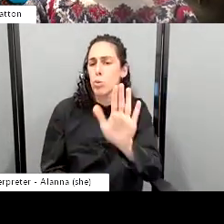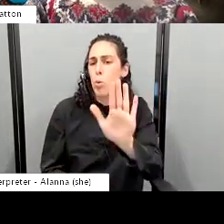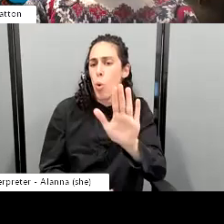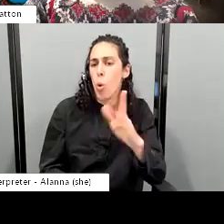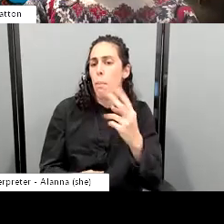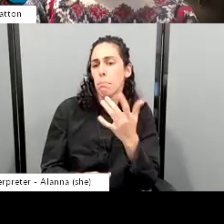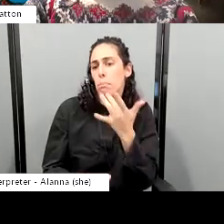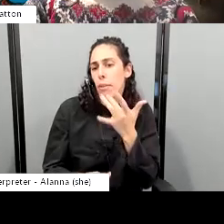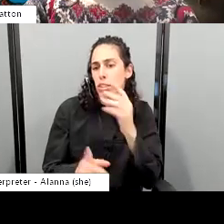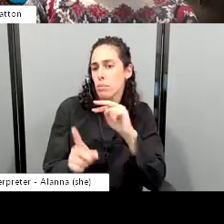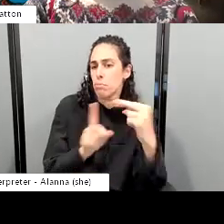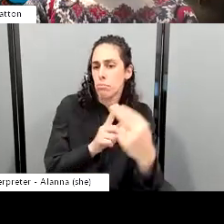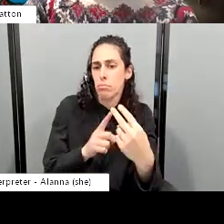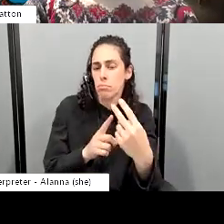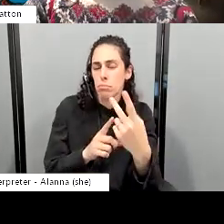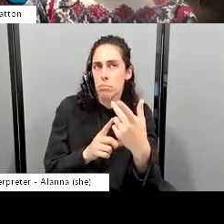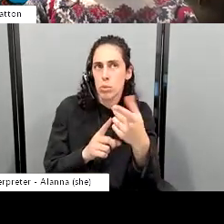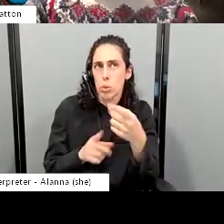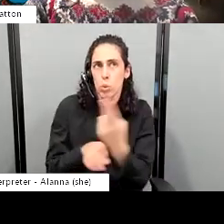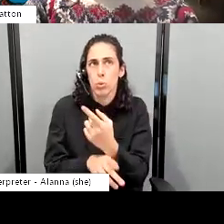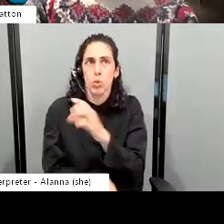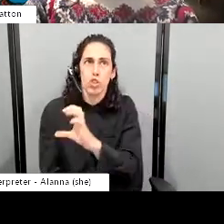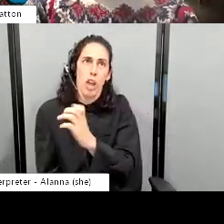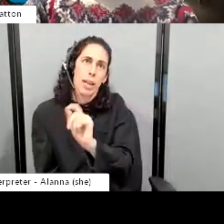and I will try and come up with, some examples.